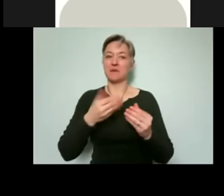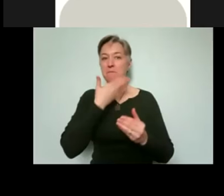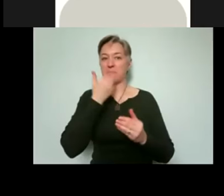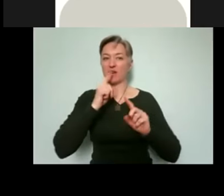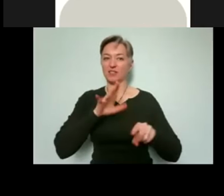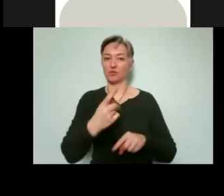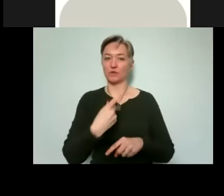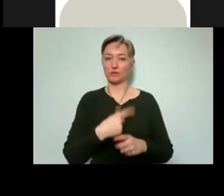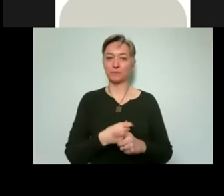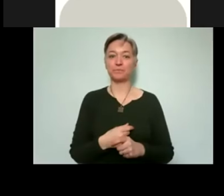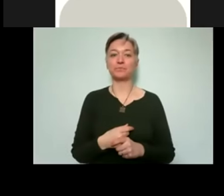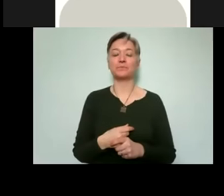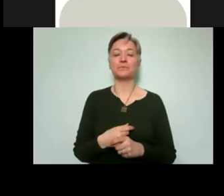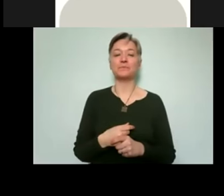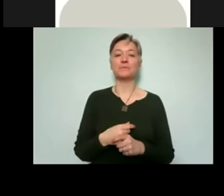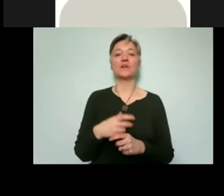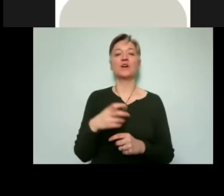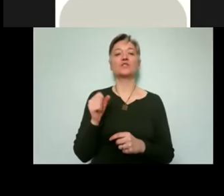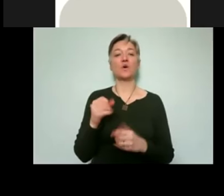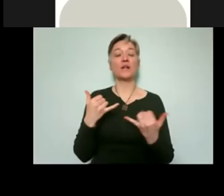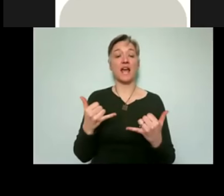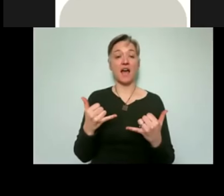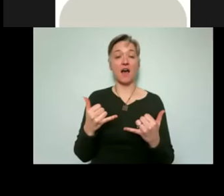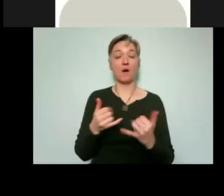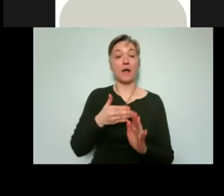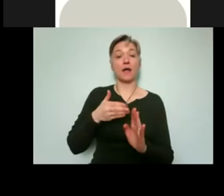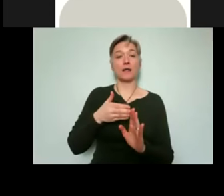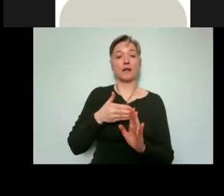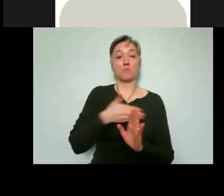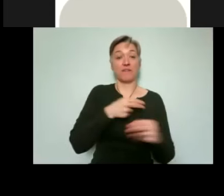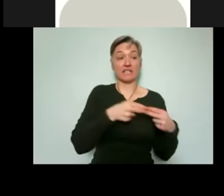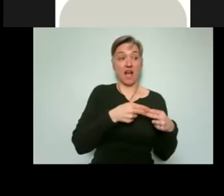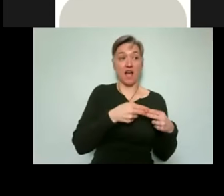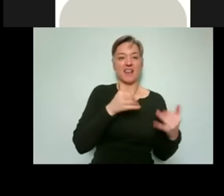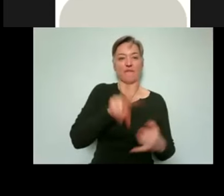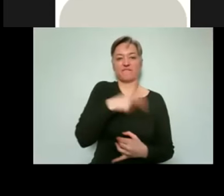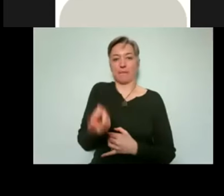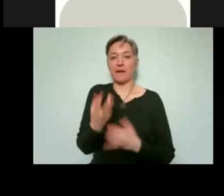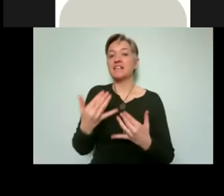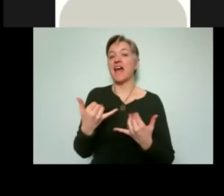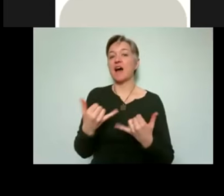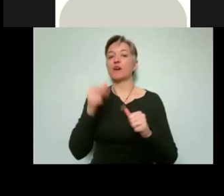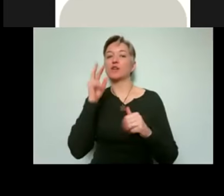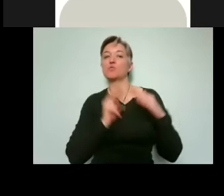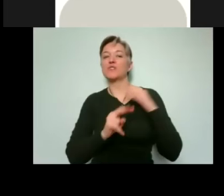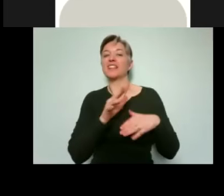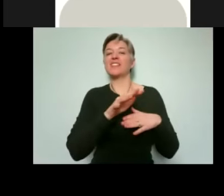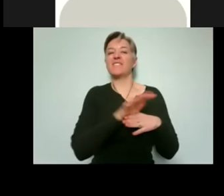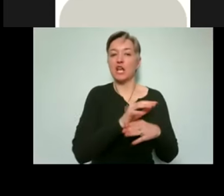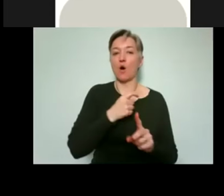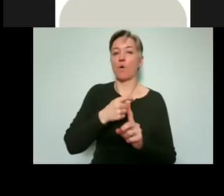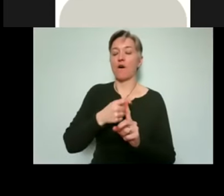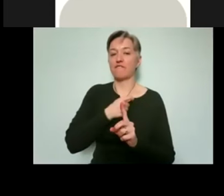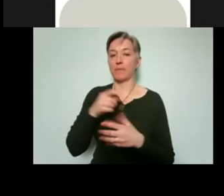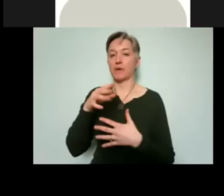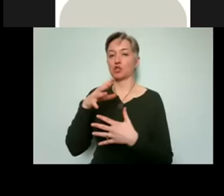said, okay, so let's now flip what we did in the previous slide. Let's now try to predict the video from a whole bunch of choice